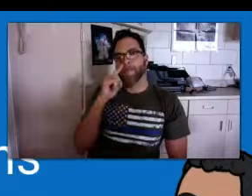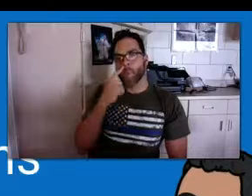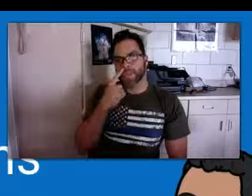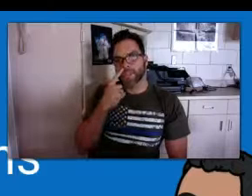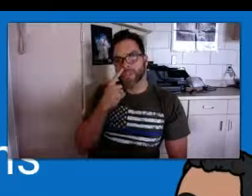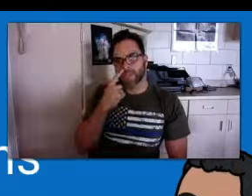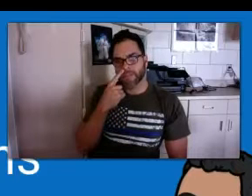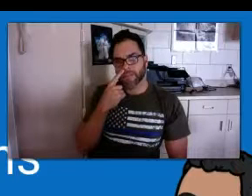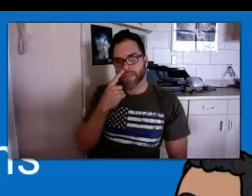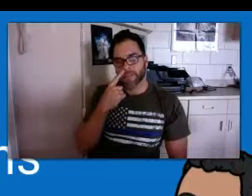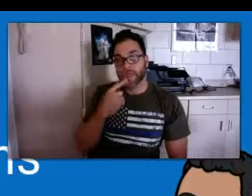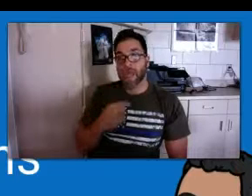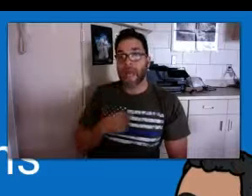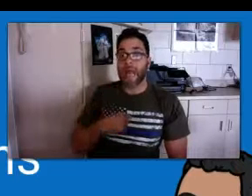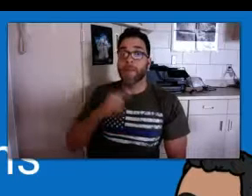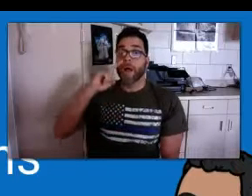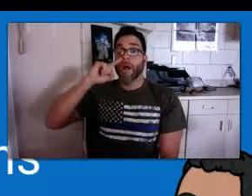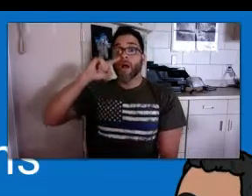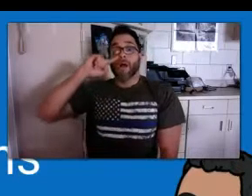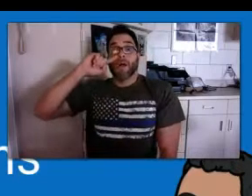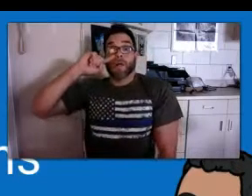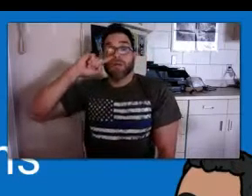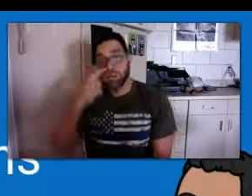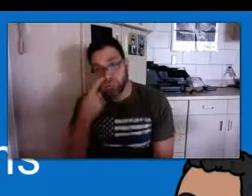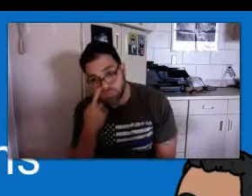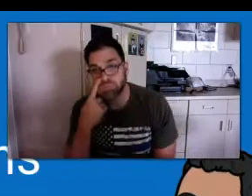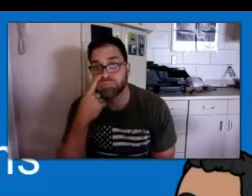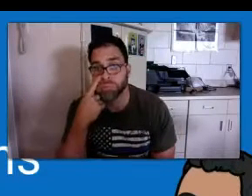I'm bored. I'm